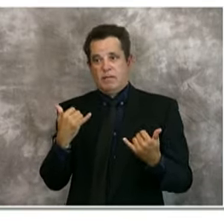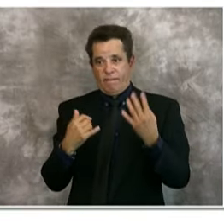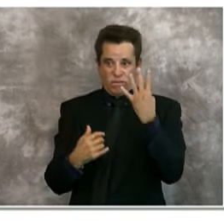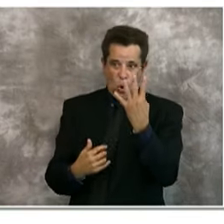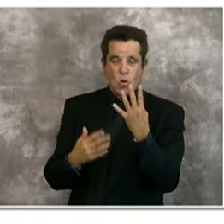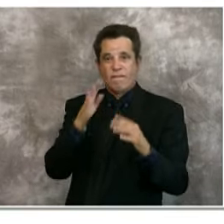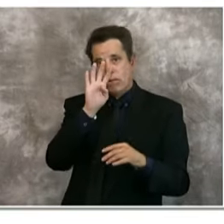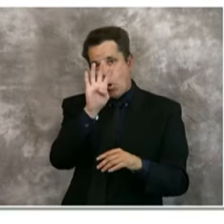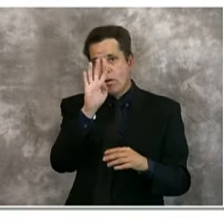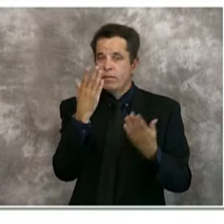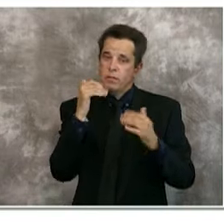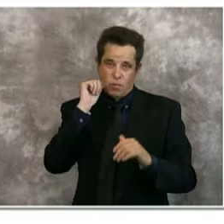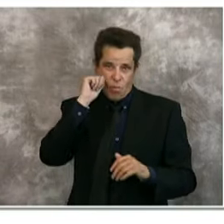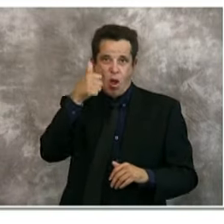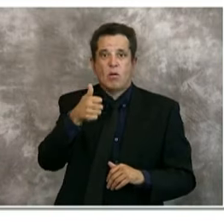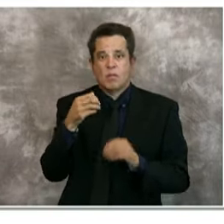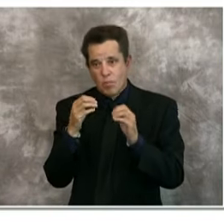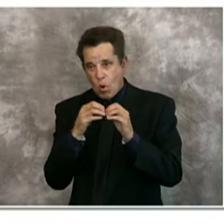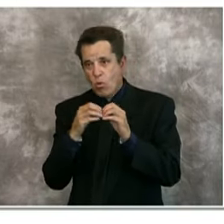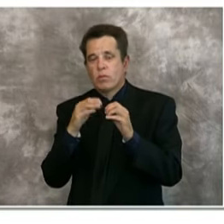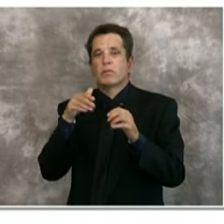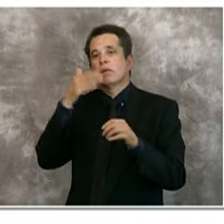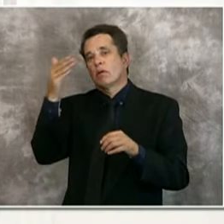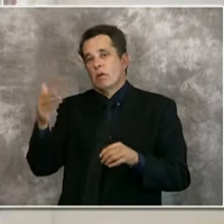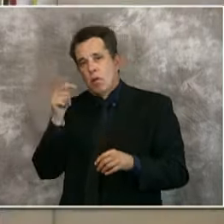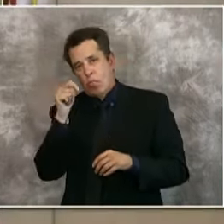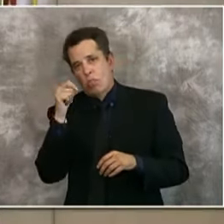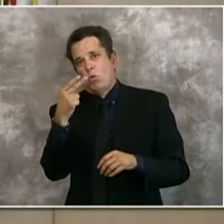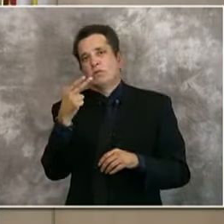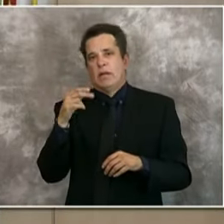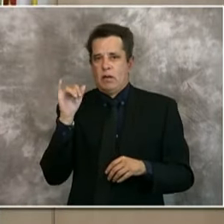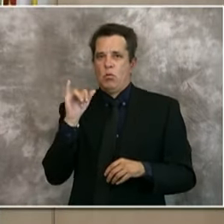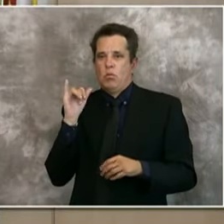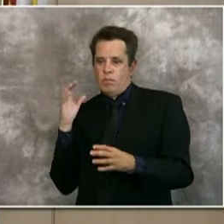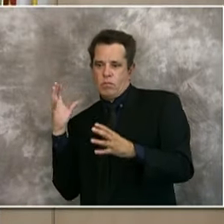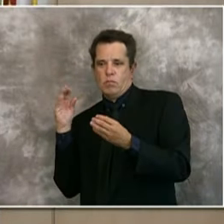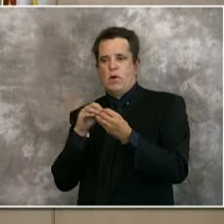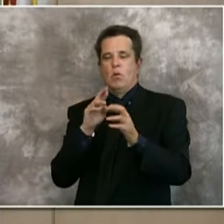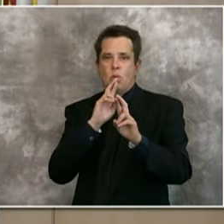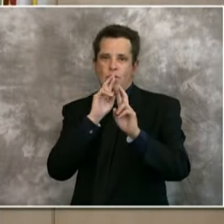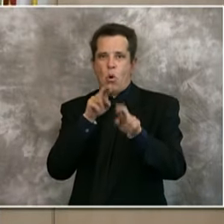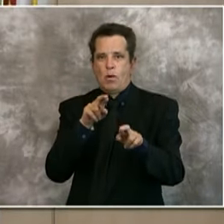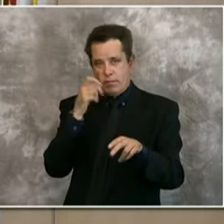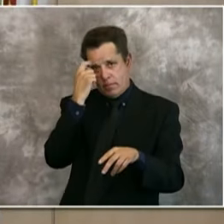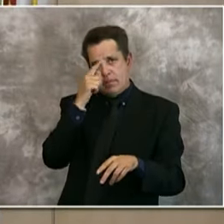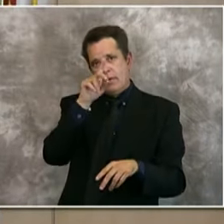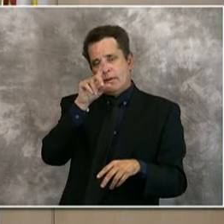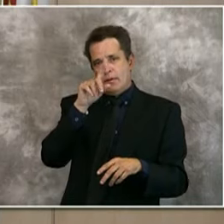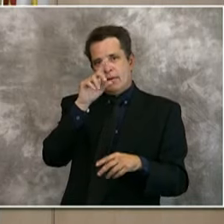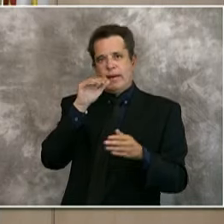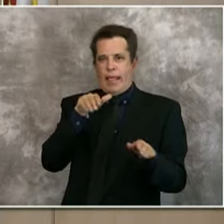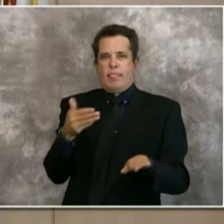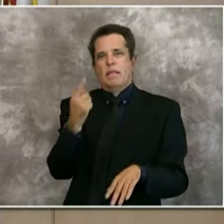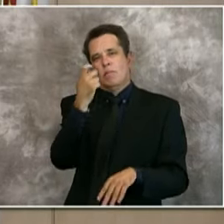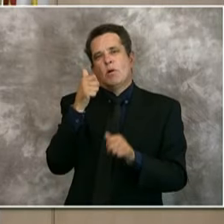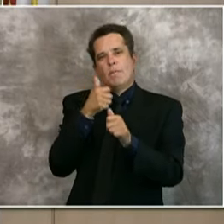tomorrow and on Thursday. Note that deaths are lag